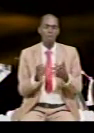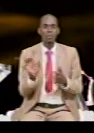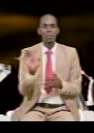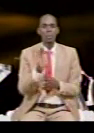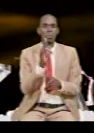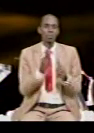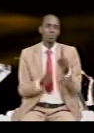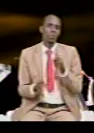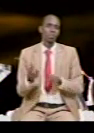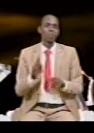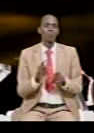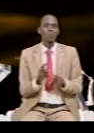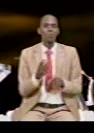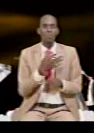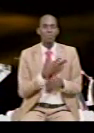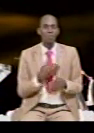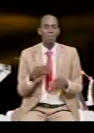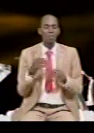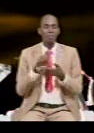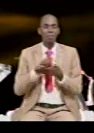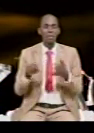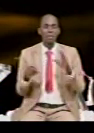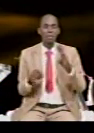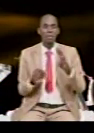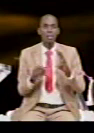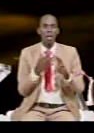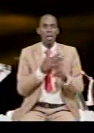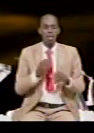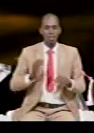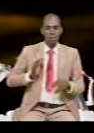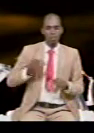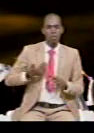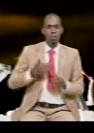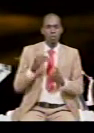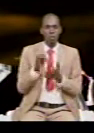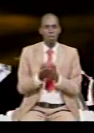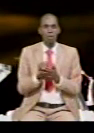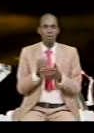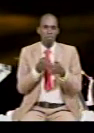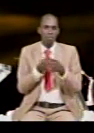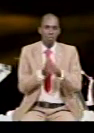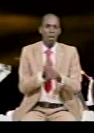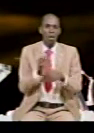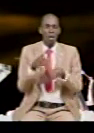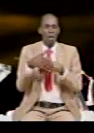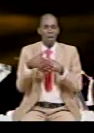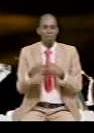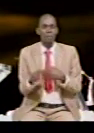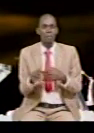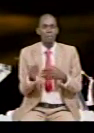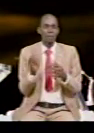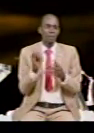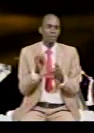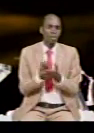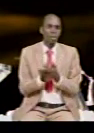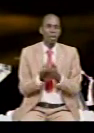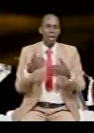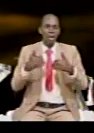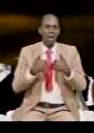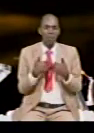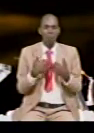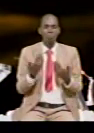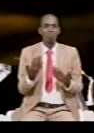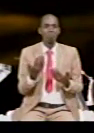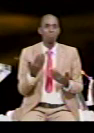people. And the soul that turneth after such and such as have familiar